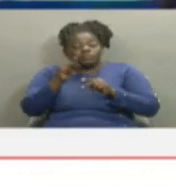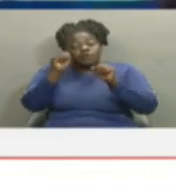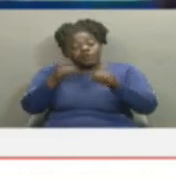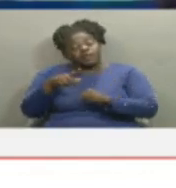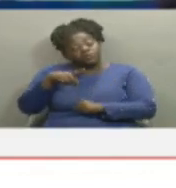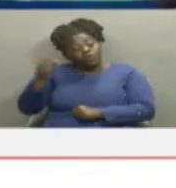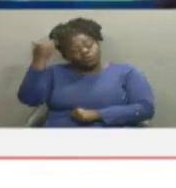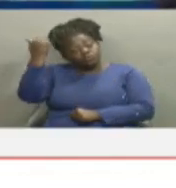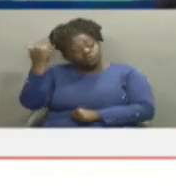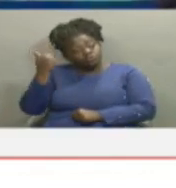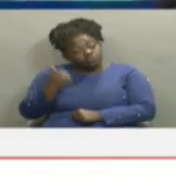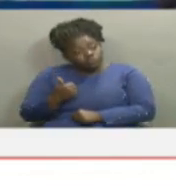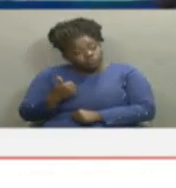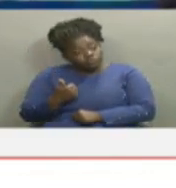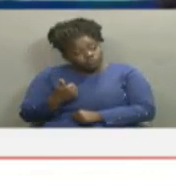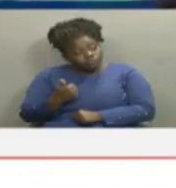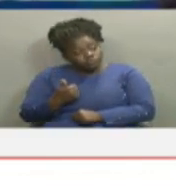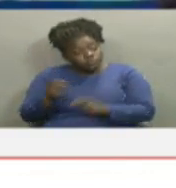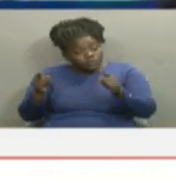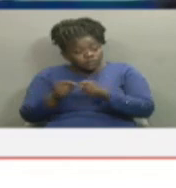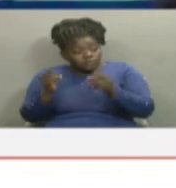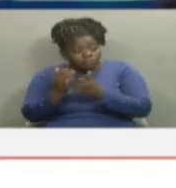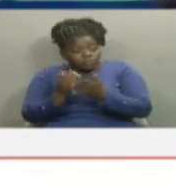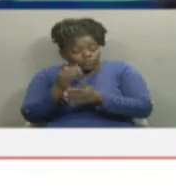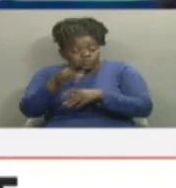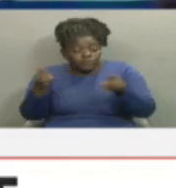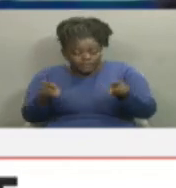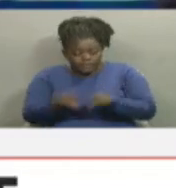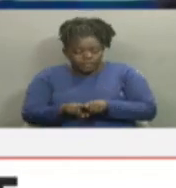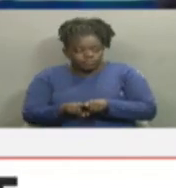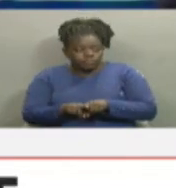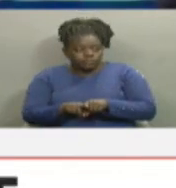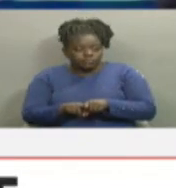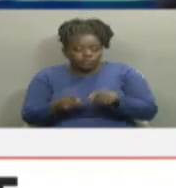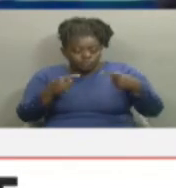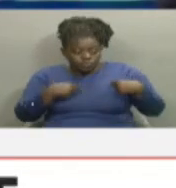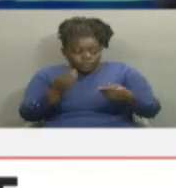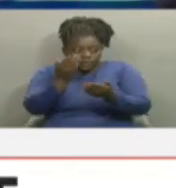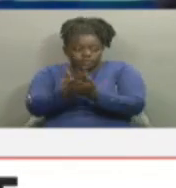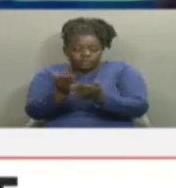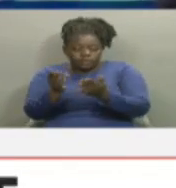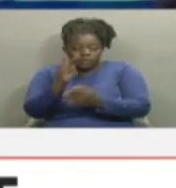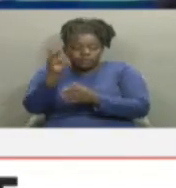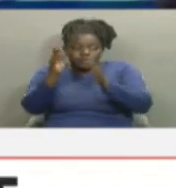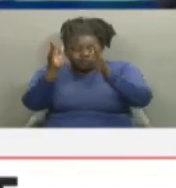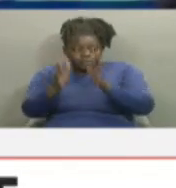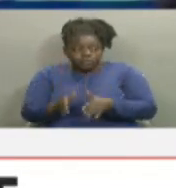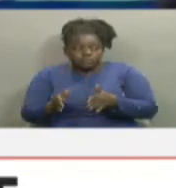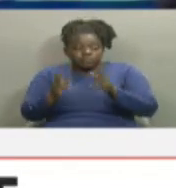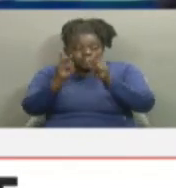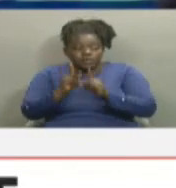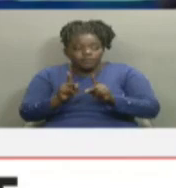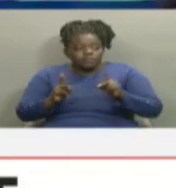court, and because of the same, we urge Kenyans to be